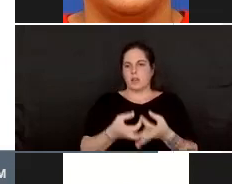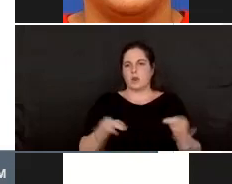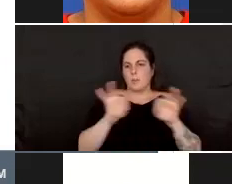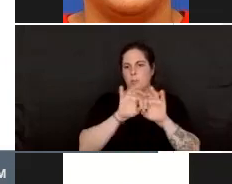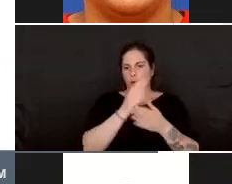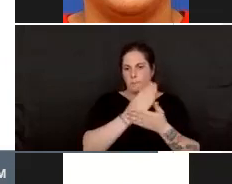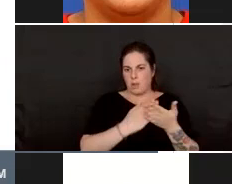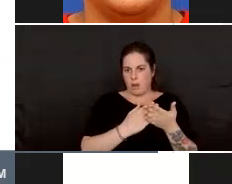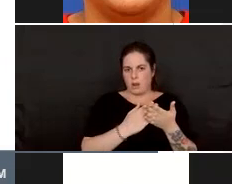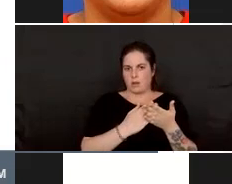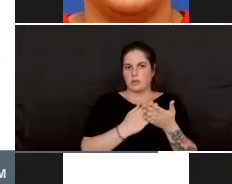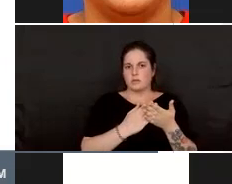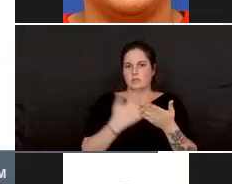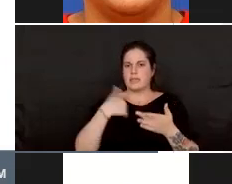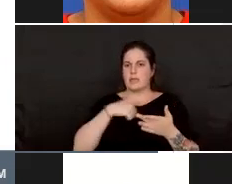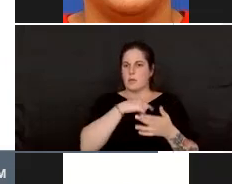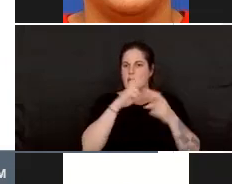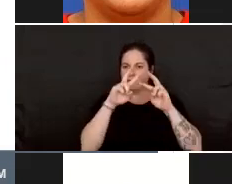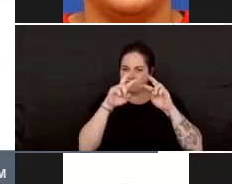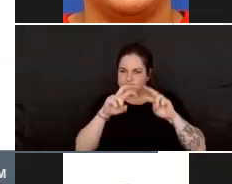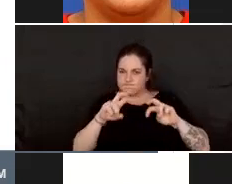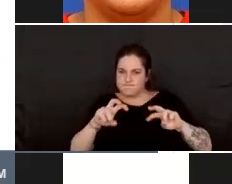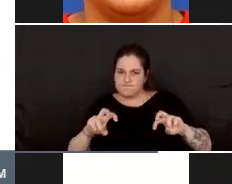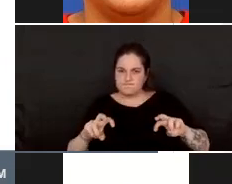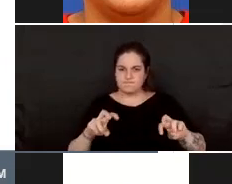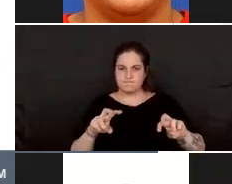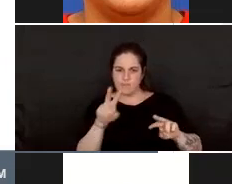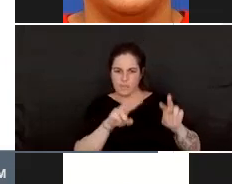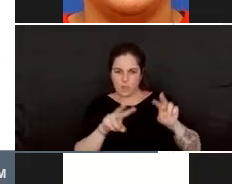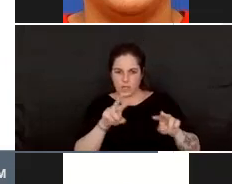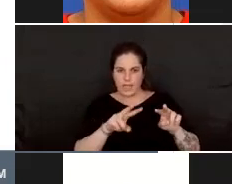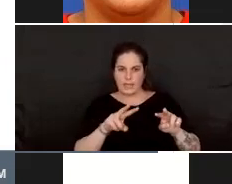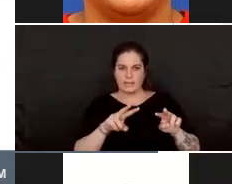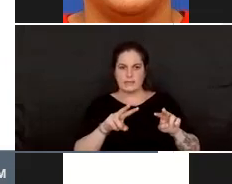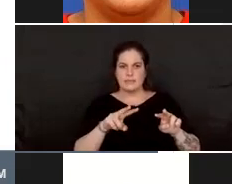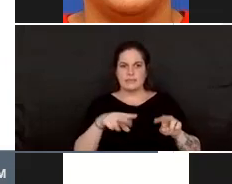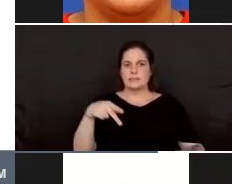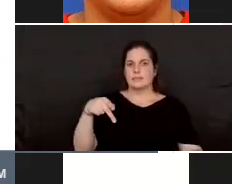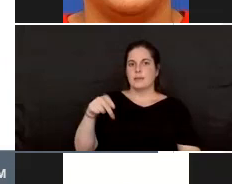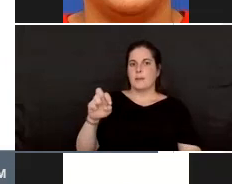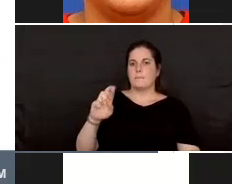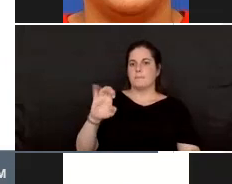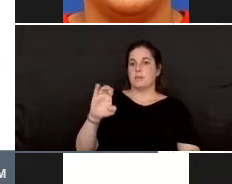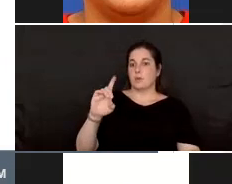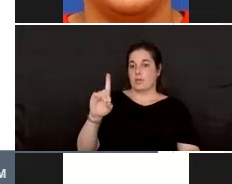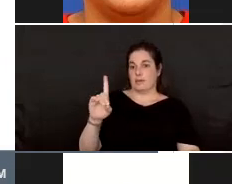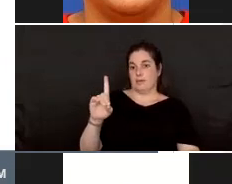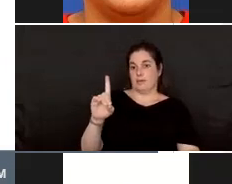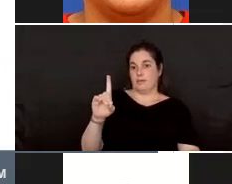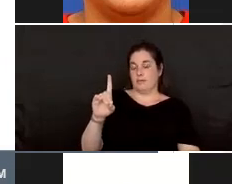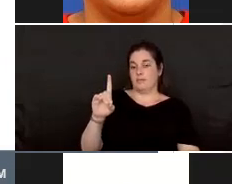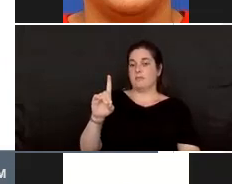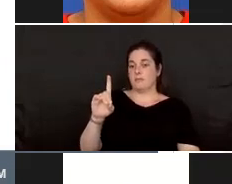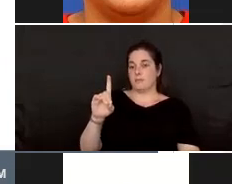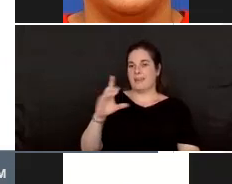or analyze is the period and the frequency. Those are